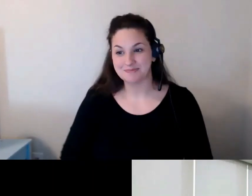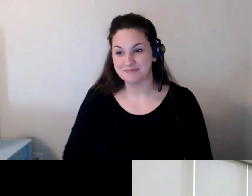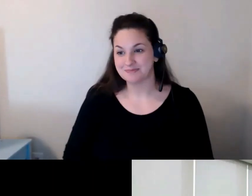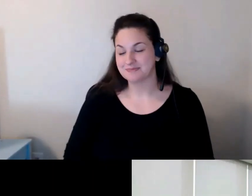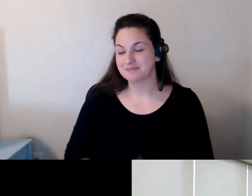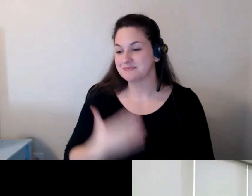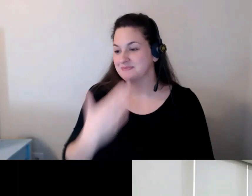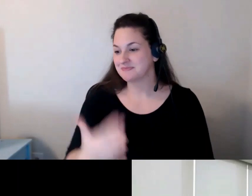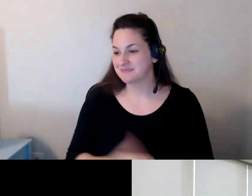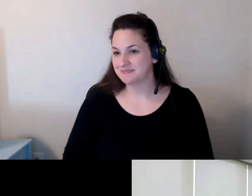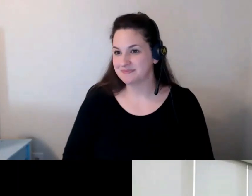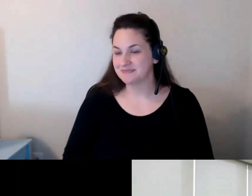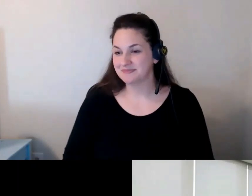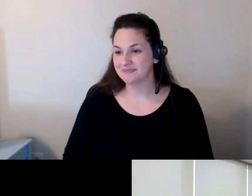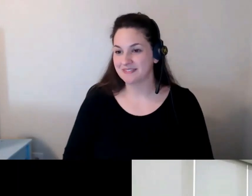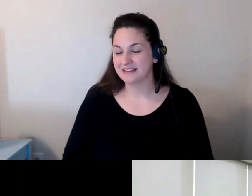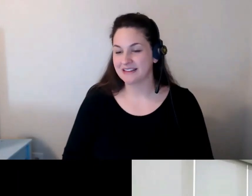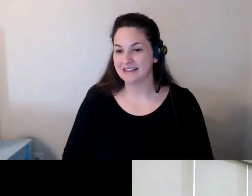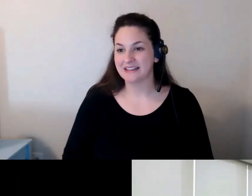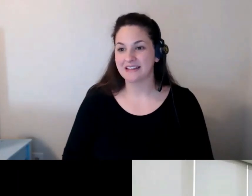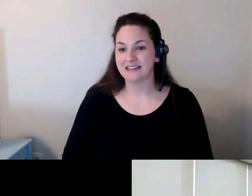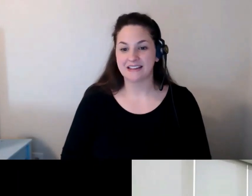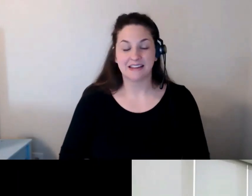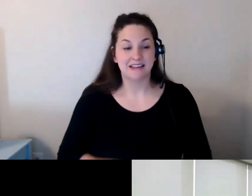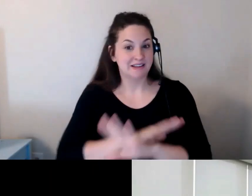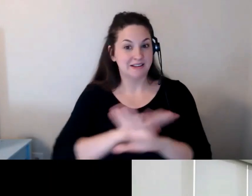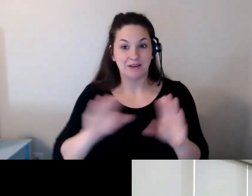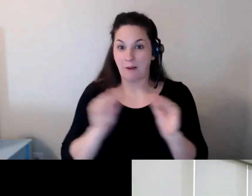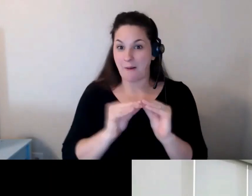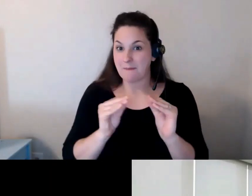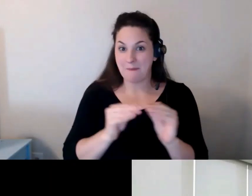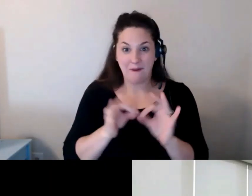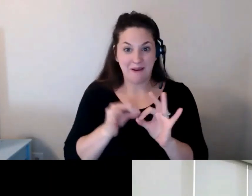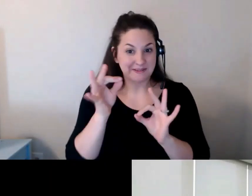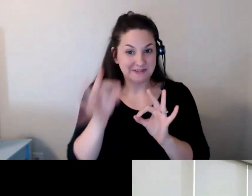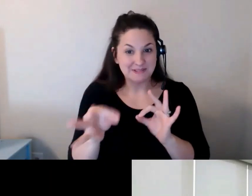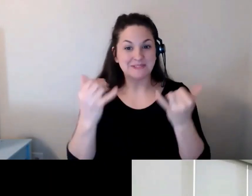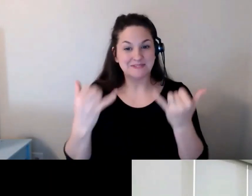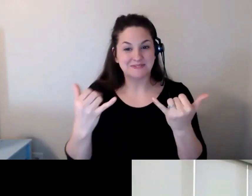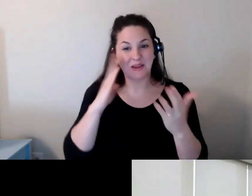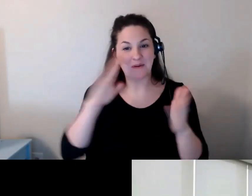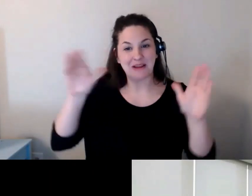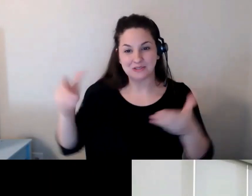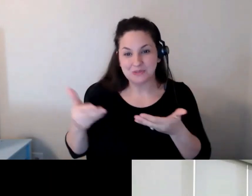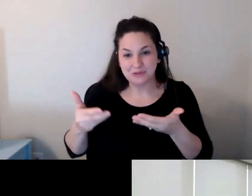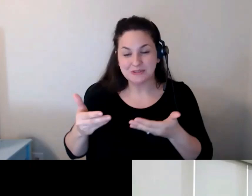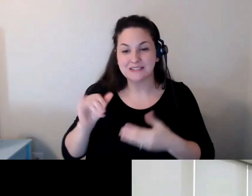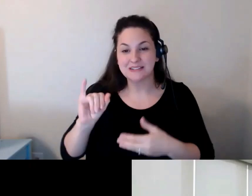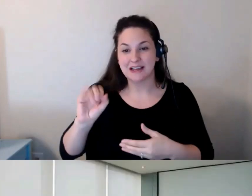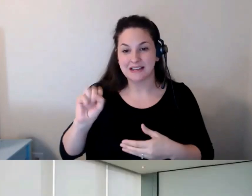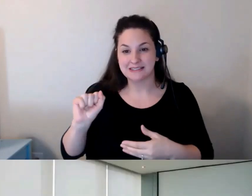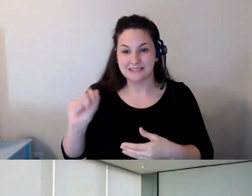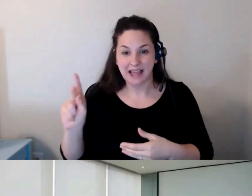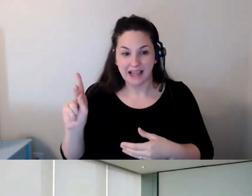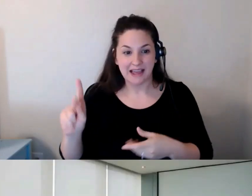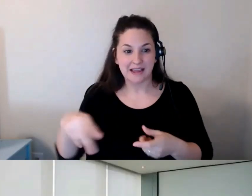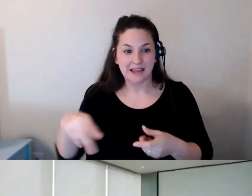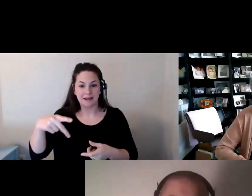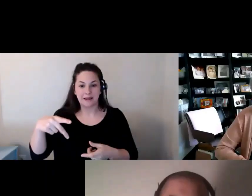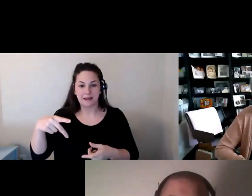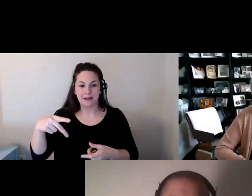Okay. Well, without, I think, any further ado, I'd like to introduce Isaac